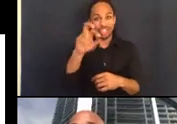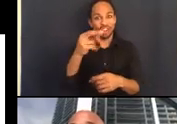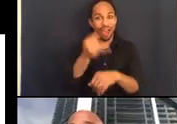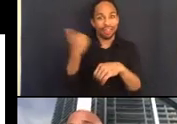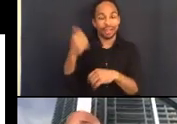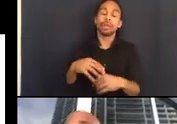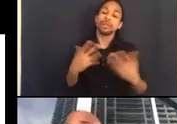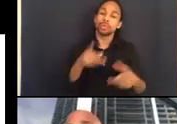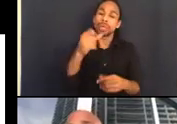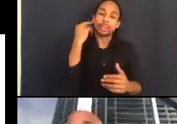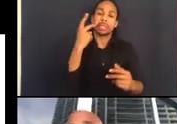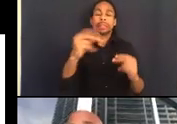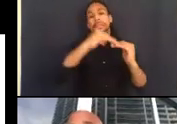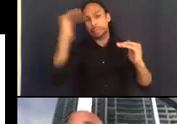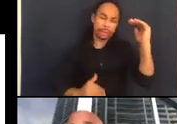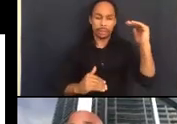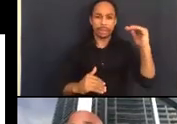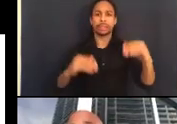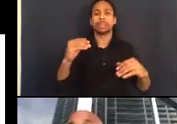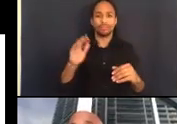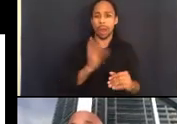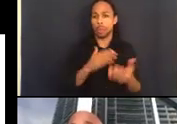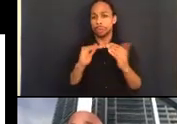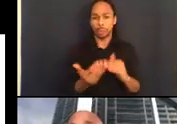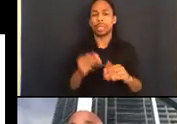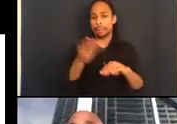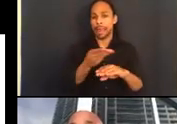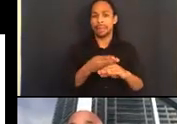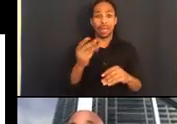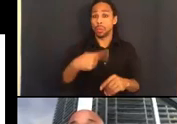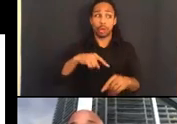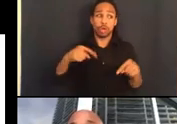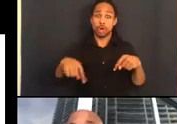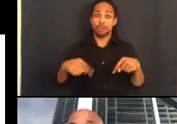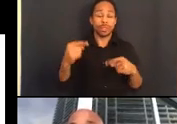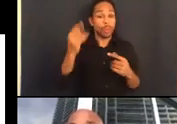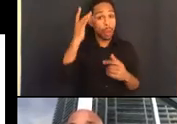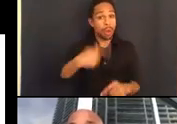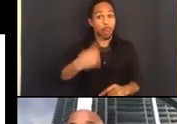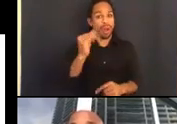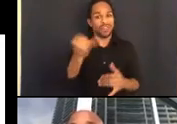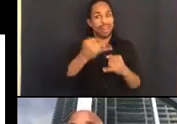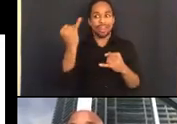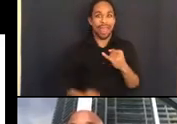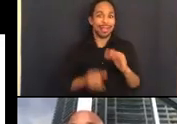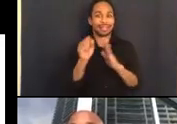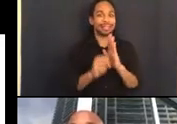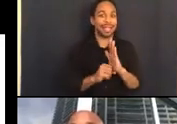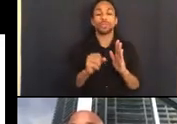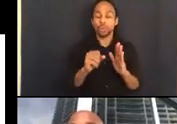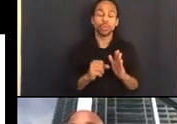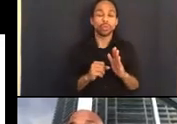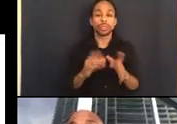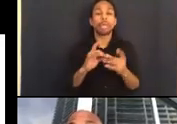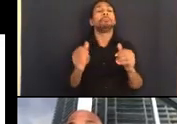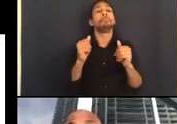our community. And it's at a very nervous time because we were one of the last states to implement a stay-at-home